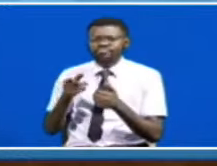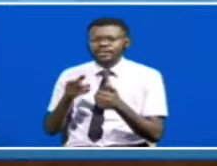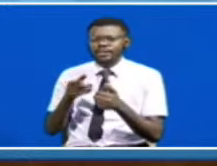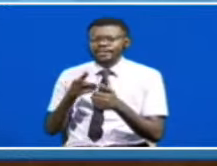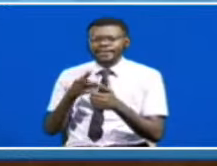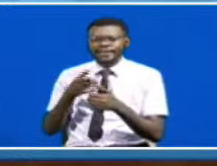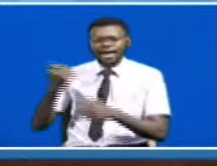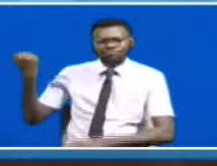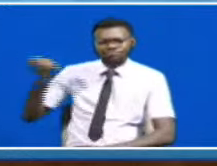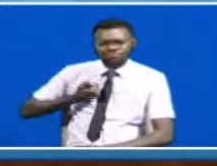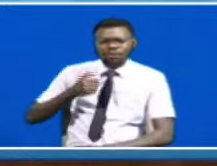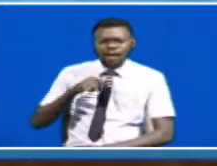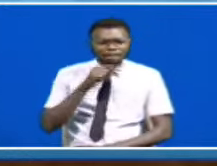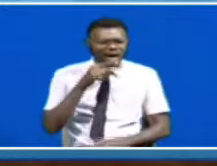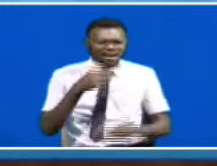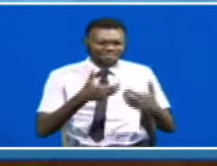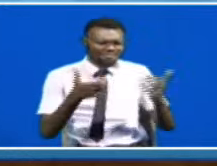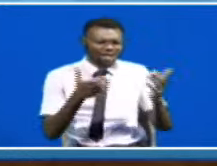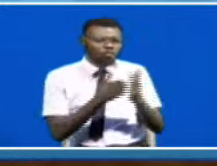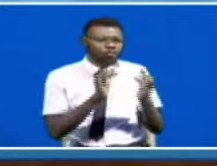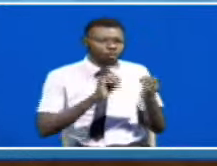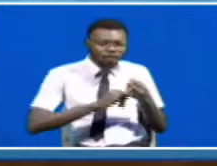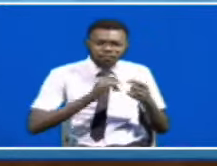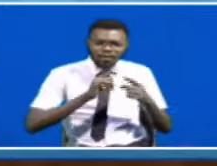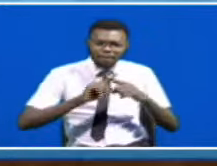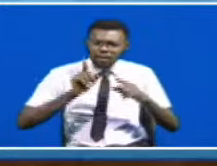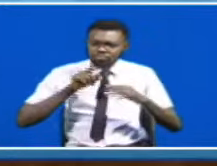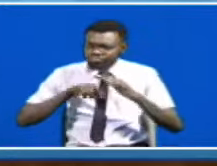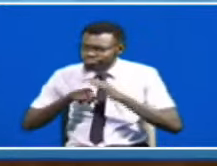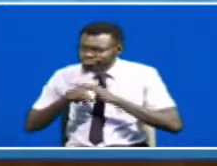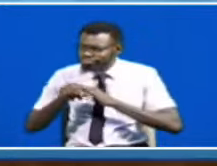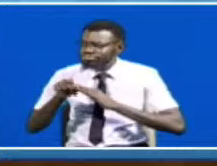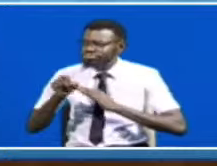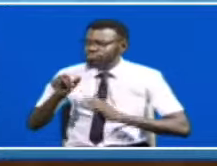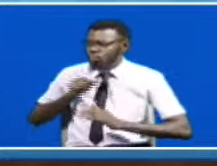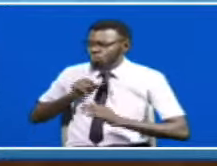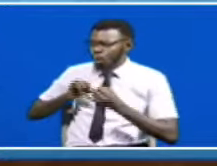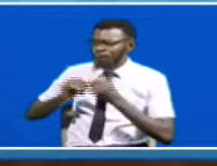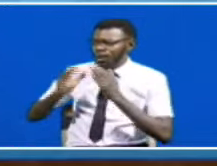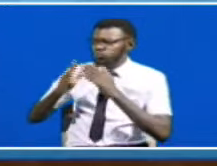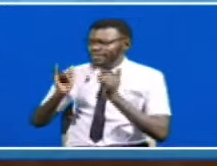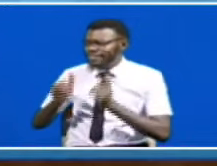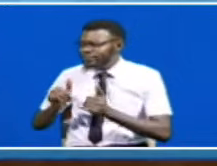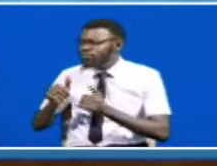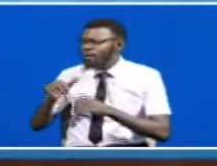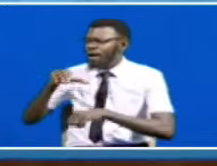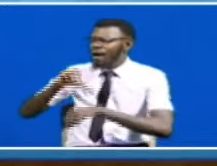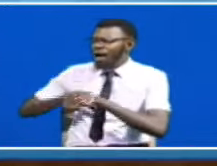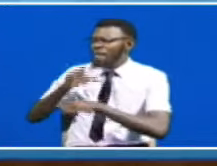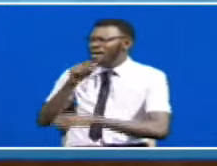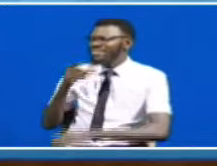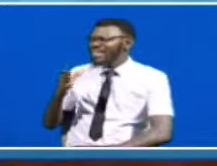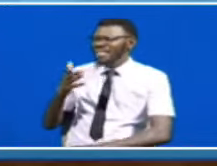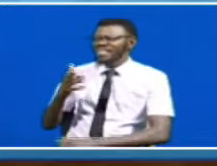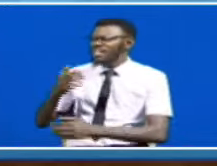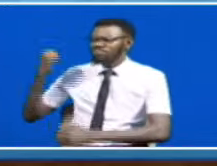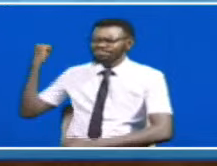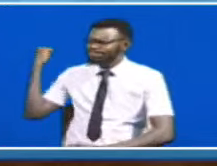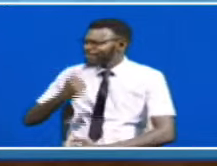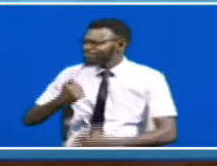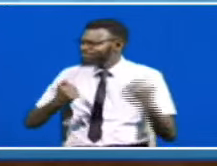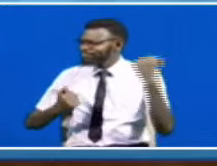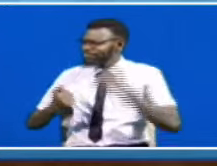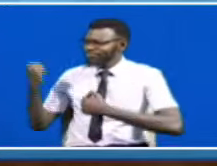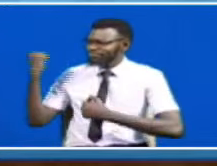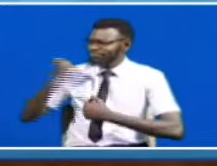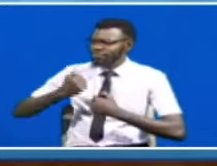room where the victims were living and assaulted them with a knife. He was later cornered by angry neighbors who alerted the